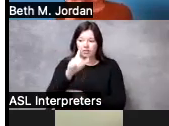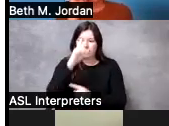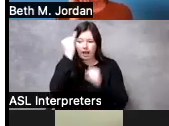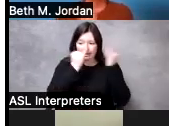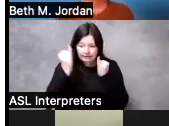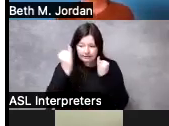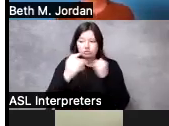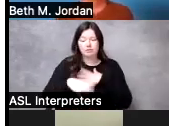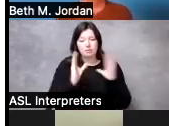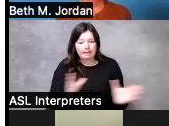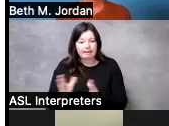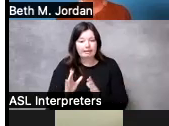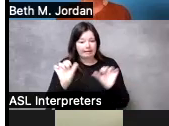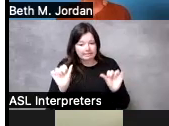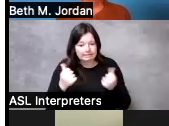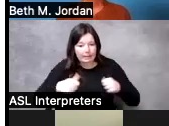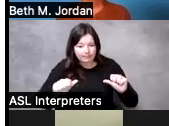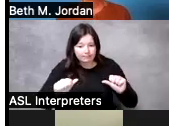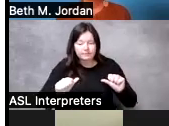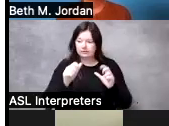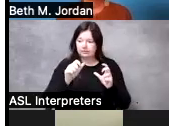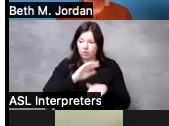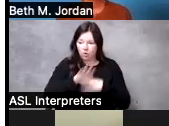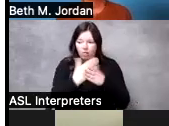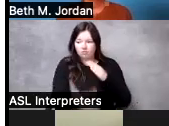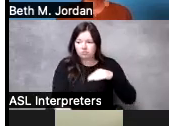20% increase over that time period.